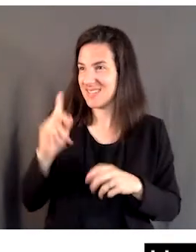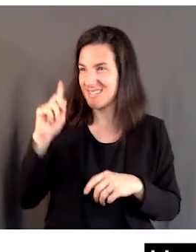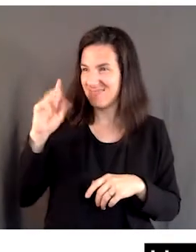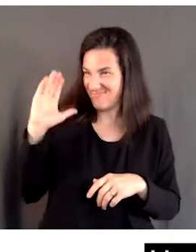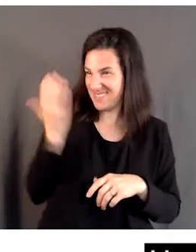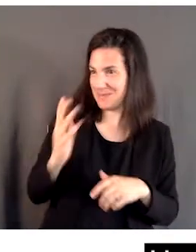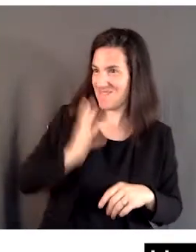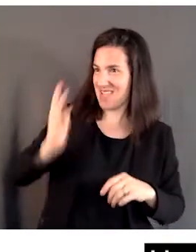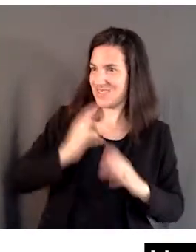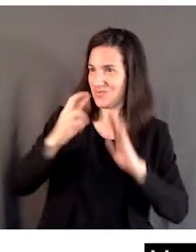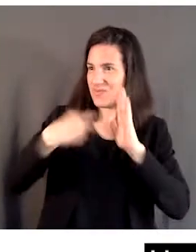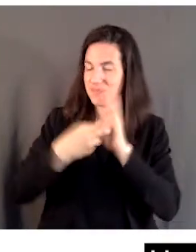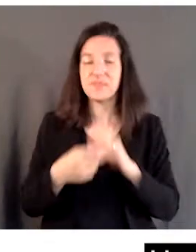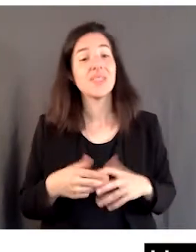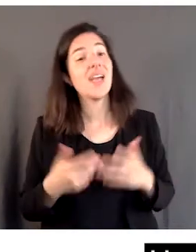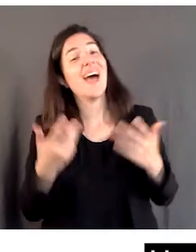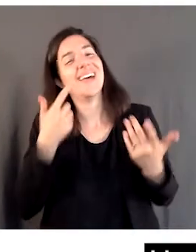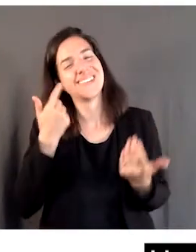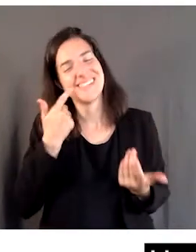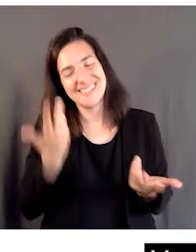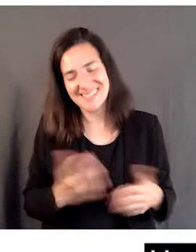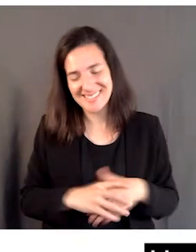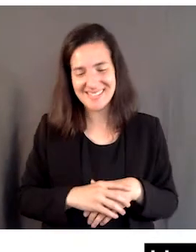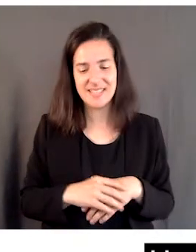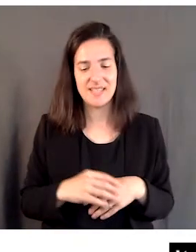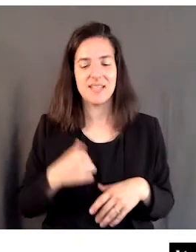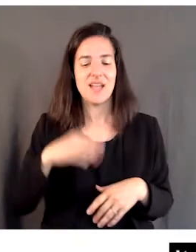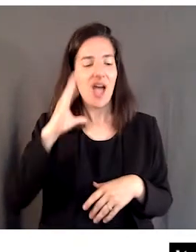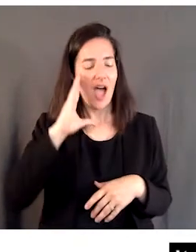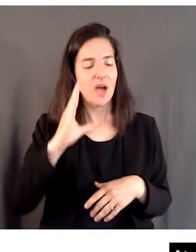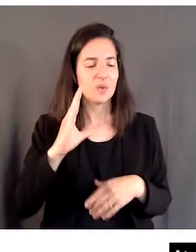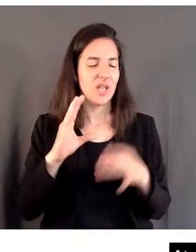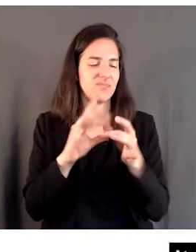Well, I mean, so I'll say a bit about it.